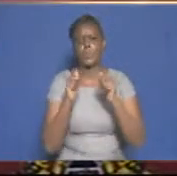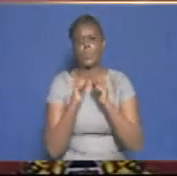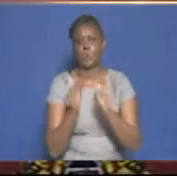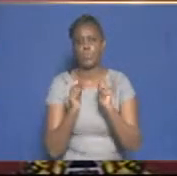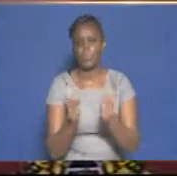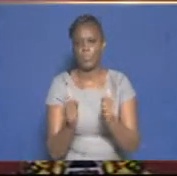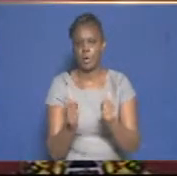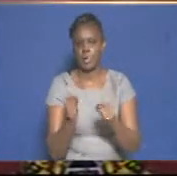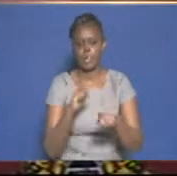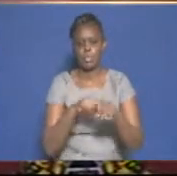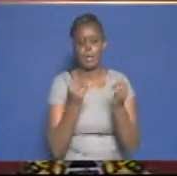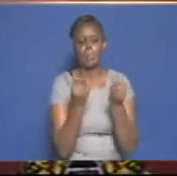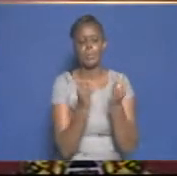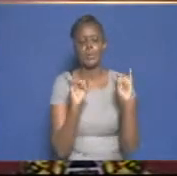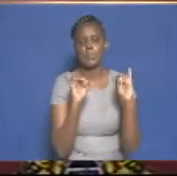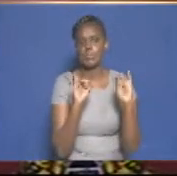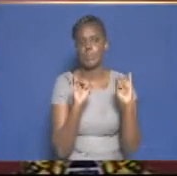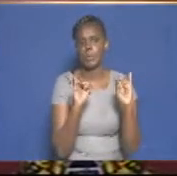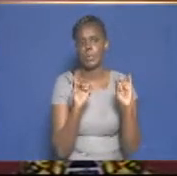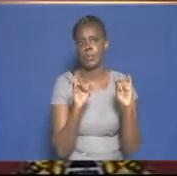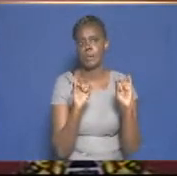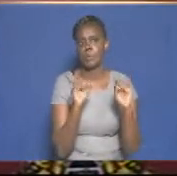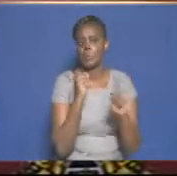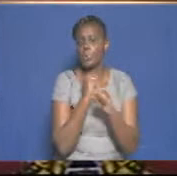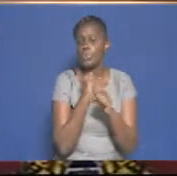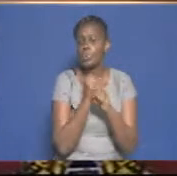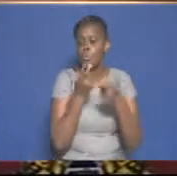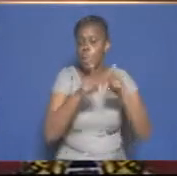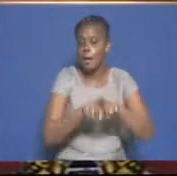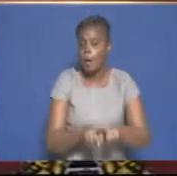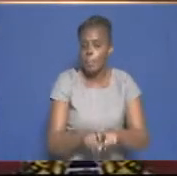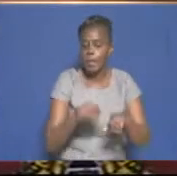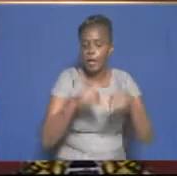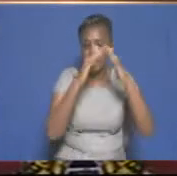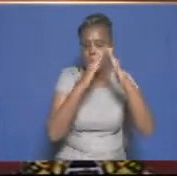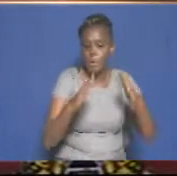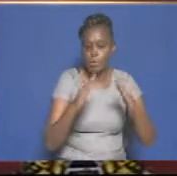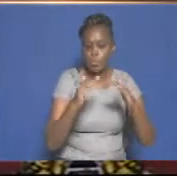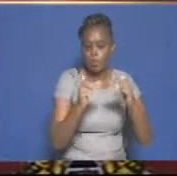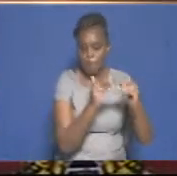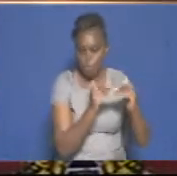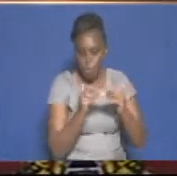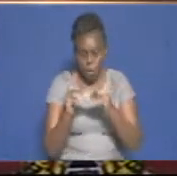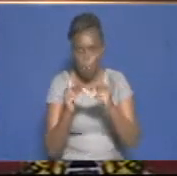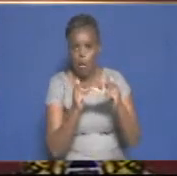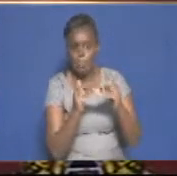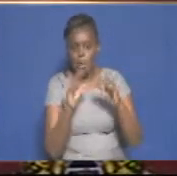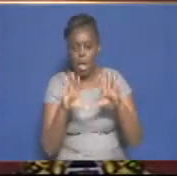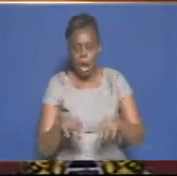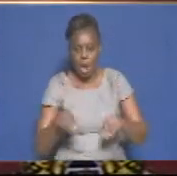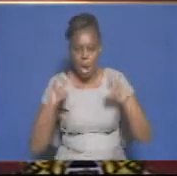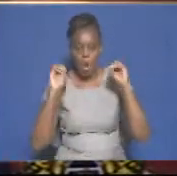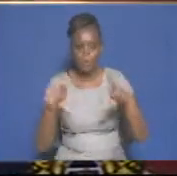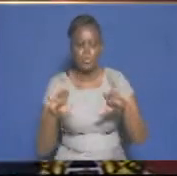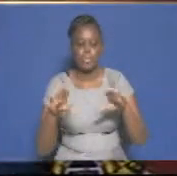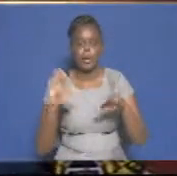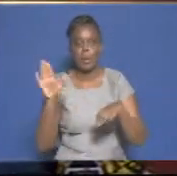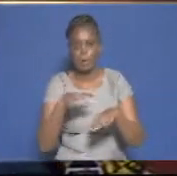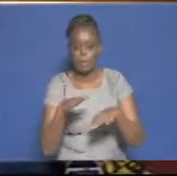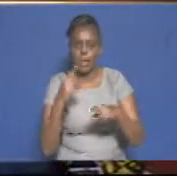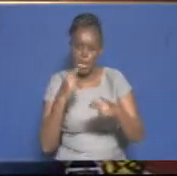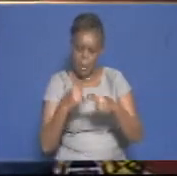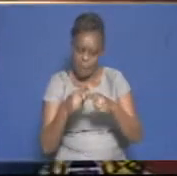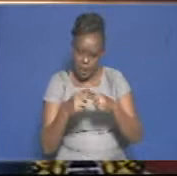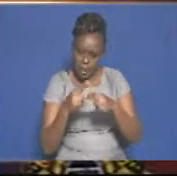since independence, by doing what happens in the House of Commons, in the Australian Parliament, by naming